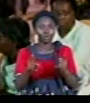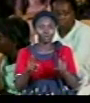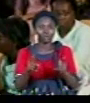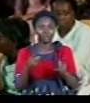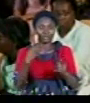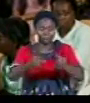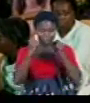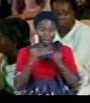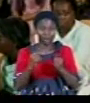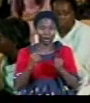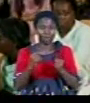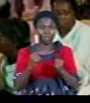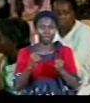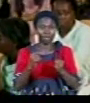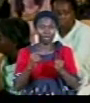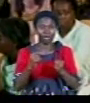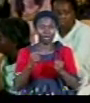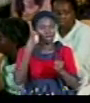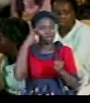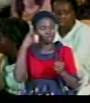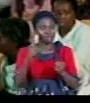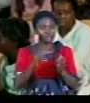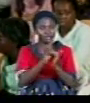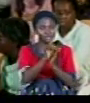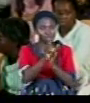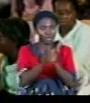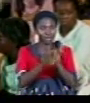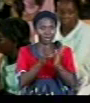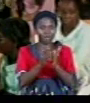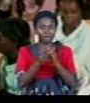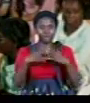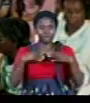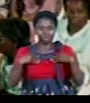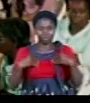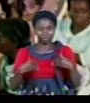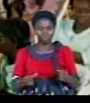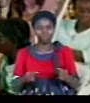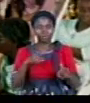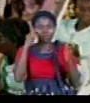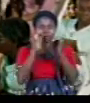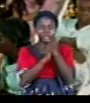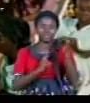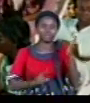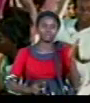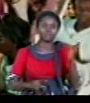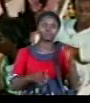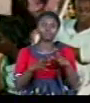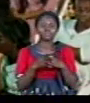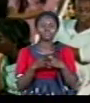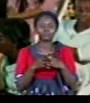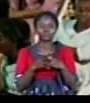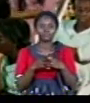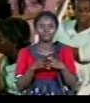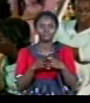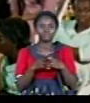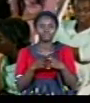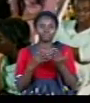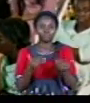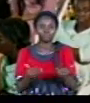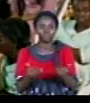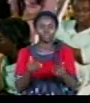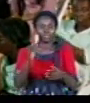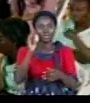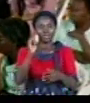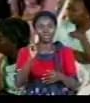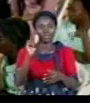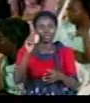it completely possible. Praise the Lord. And we take this from Enugun, Deborah Chuku, who